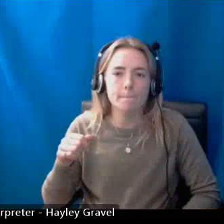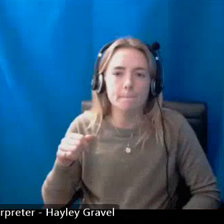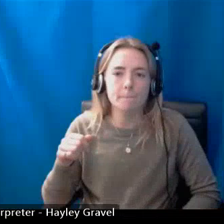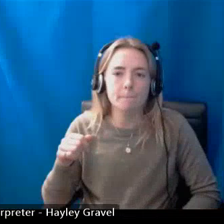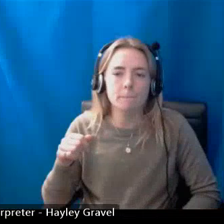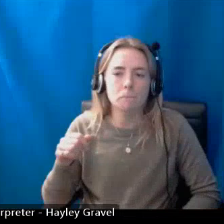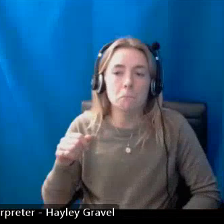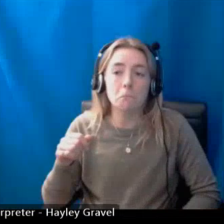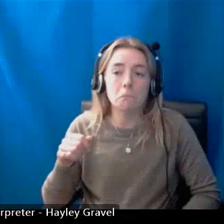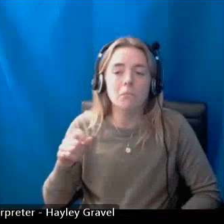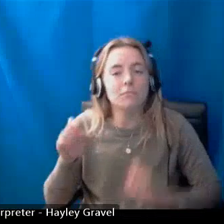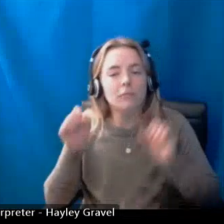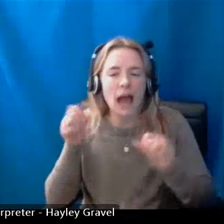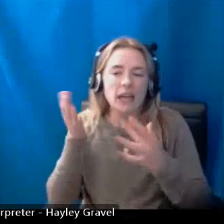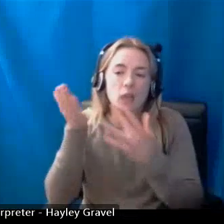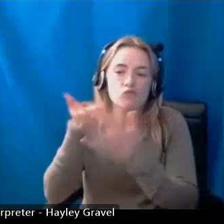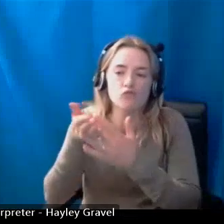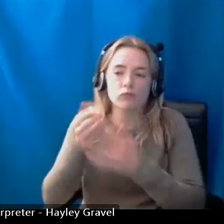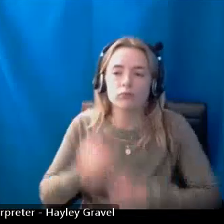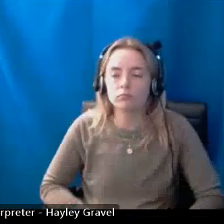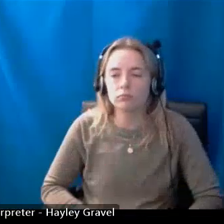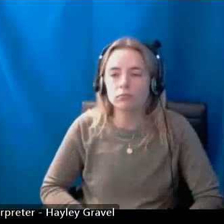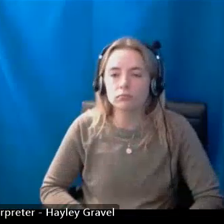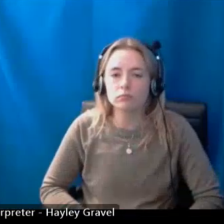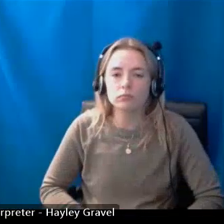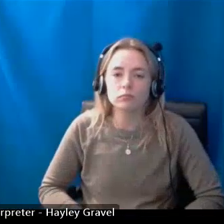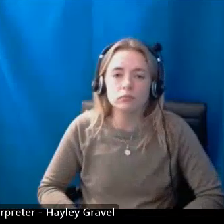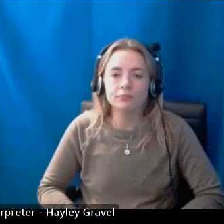talk after I end our Zoom.